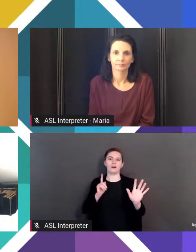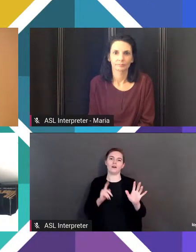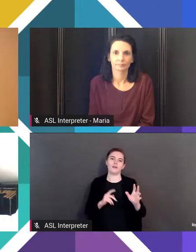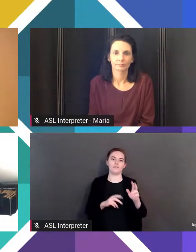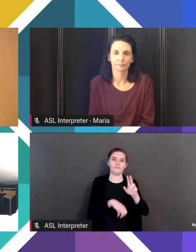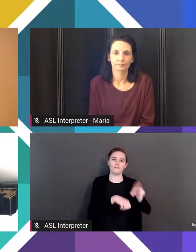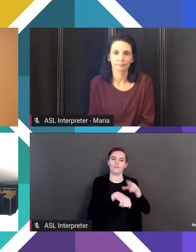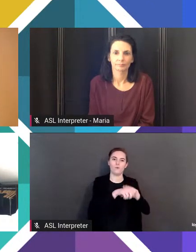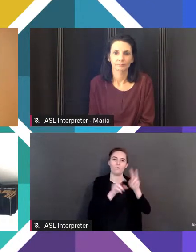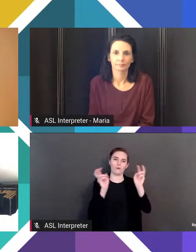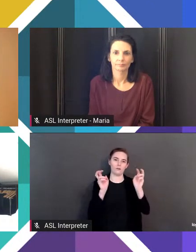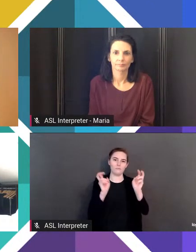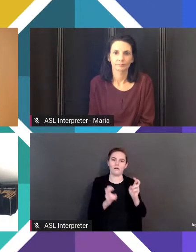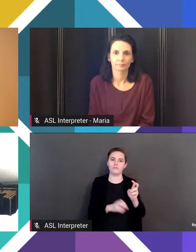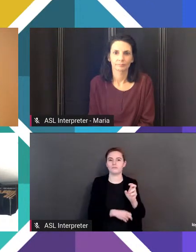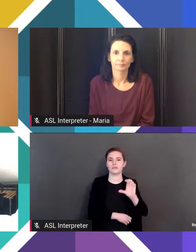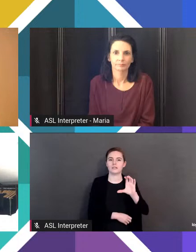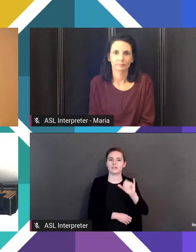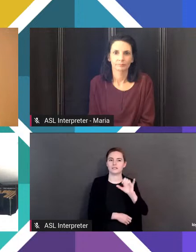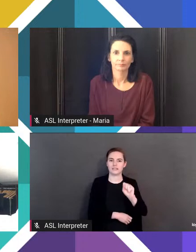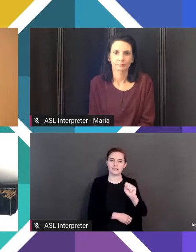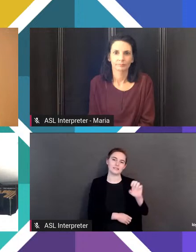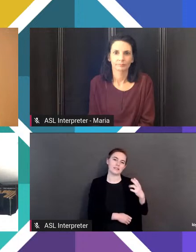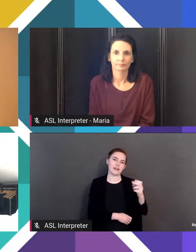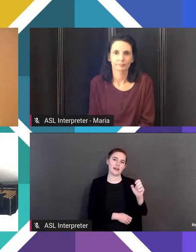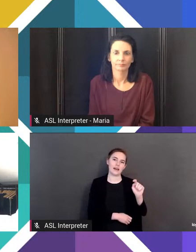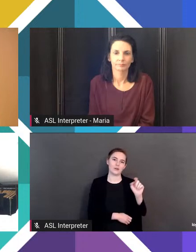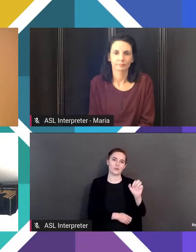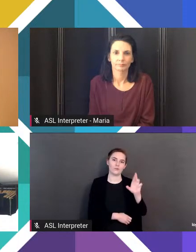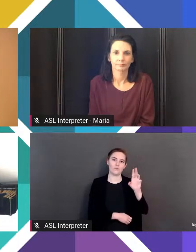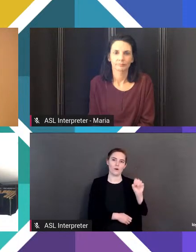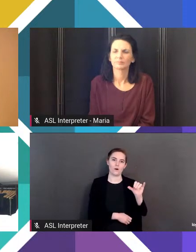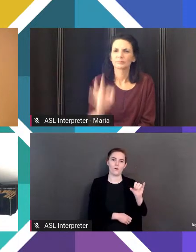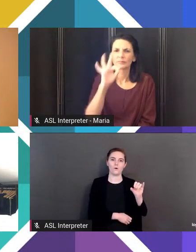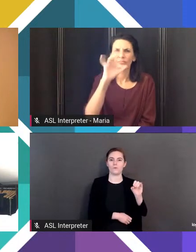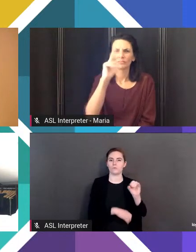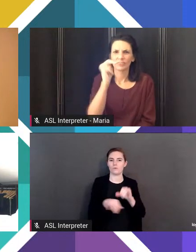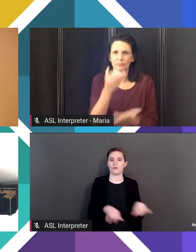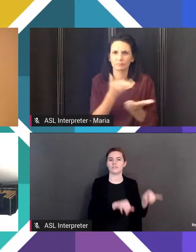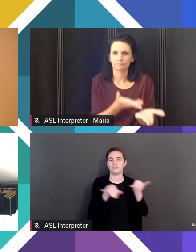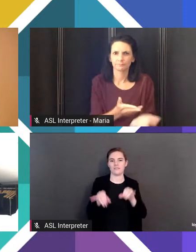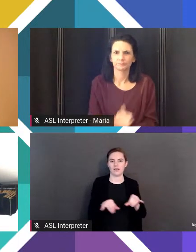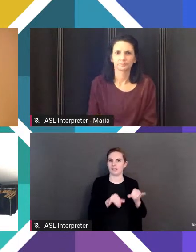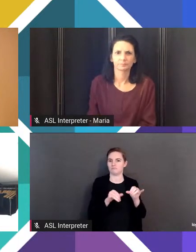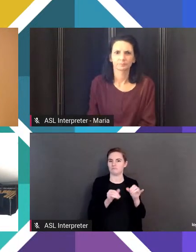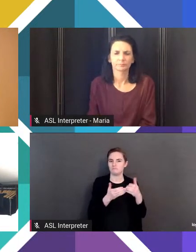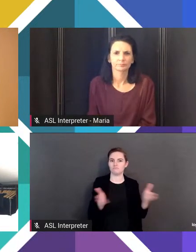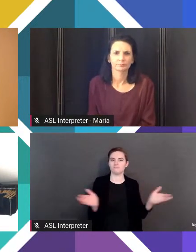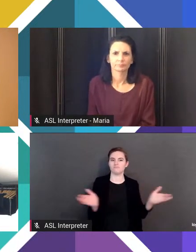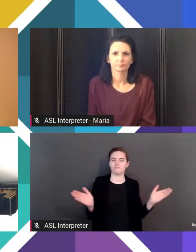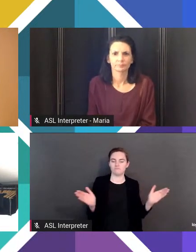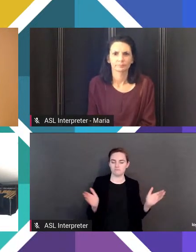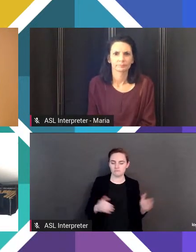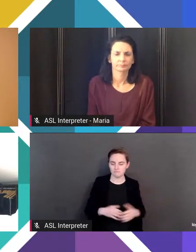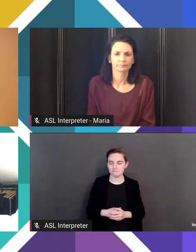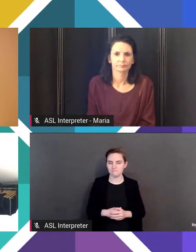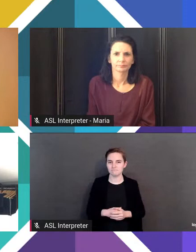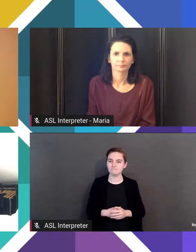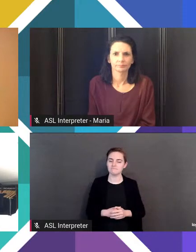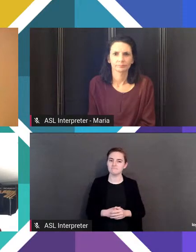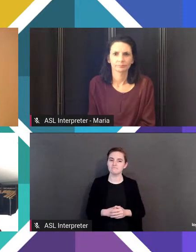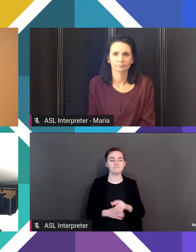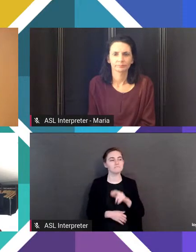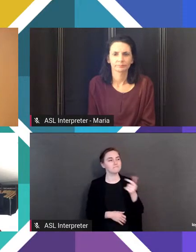normativity. Yeah. Finn, what about you? Well, I like how Joey said that,